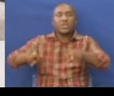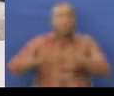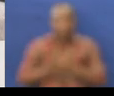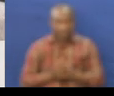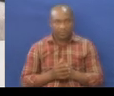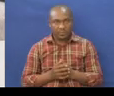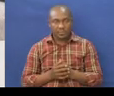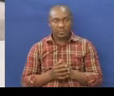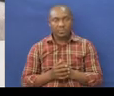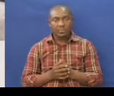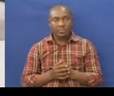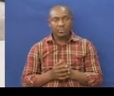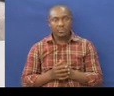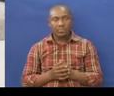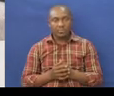challenges?